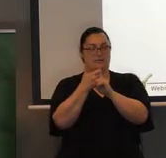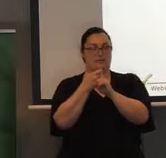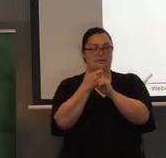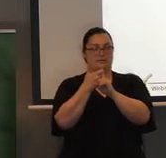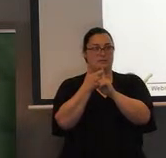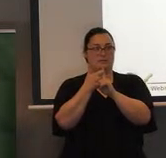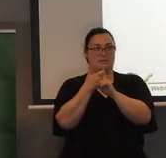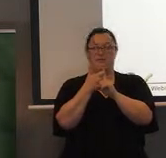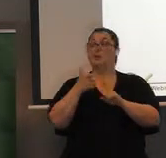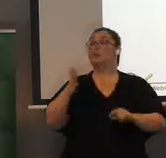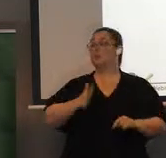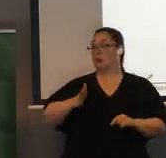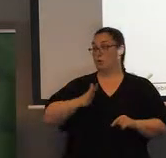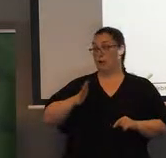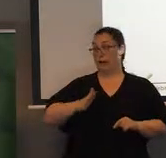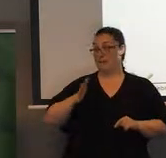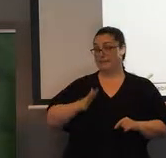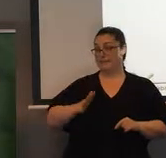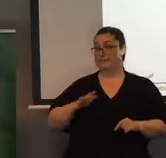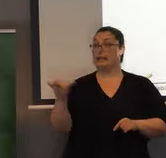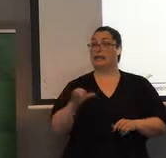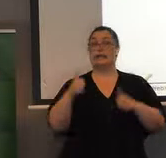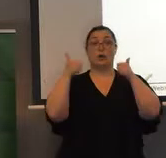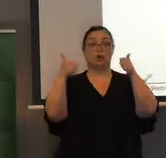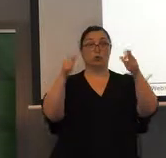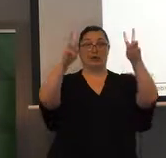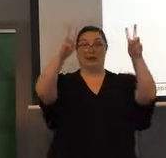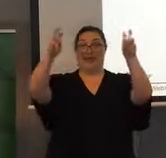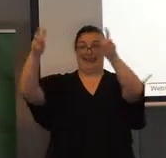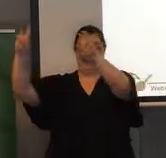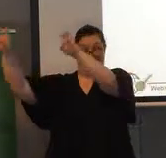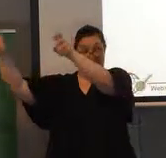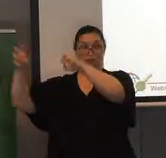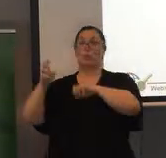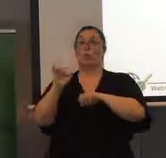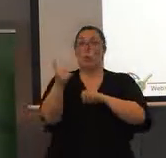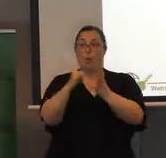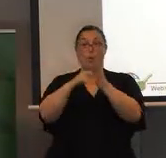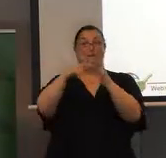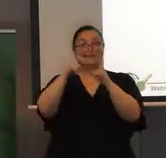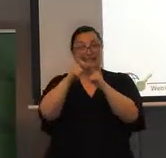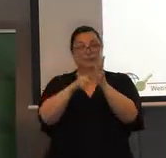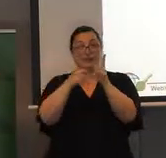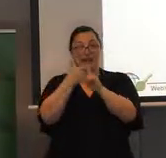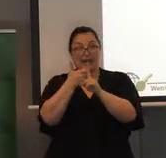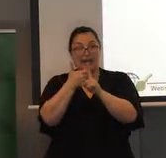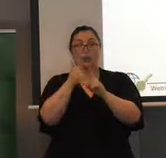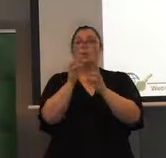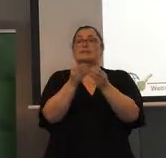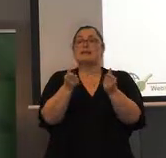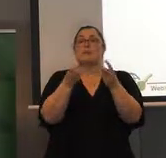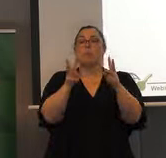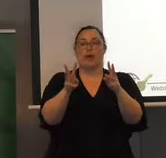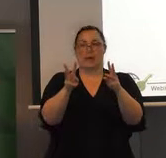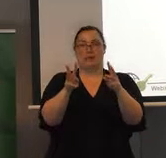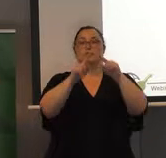Now, it is a requirement that you either have a good heading structure or a skip link or some